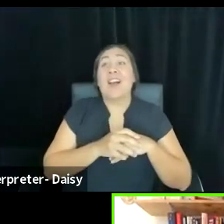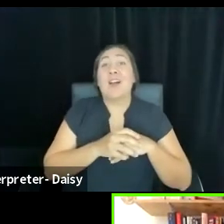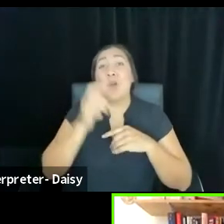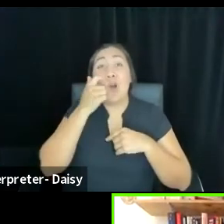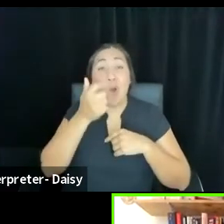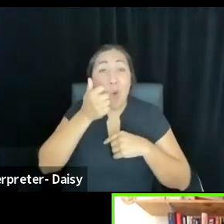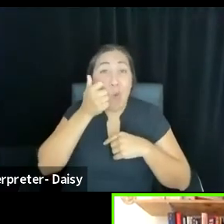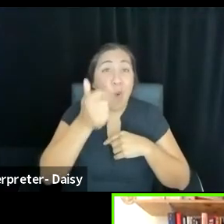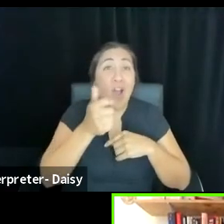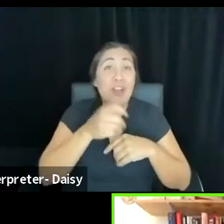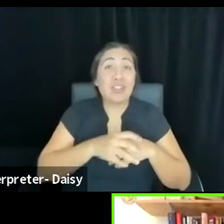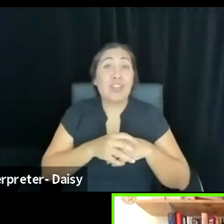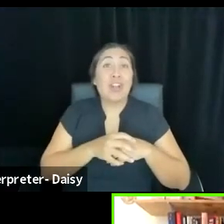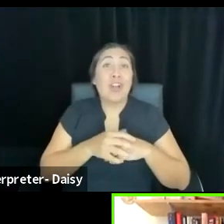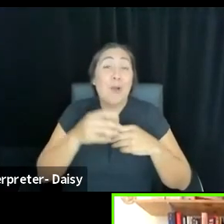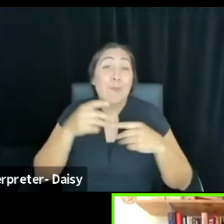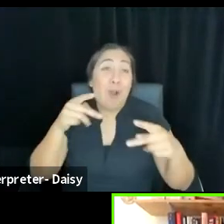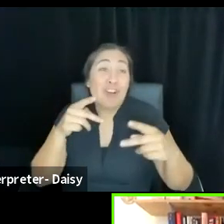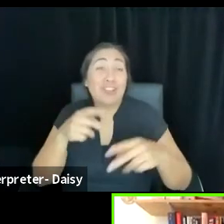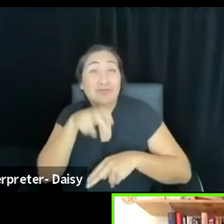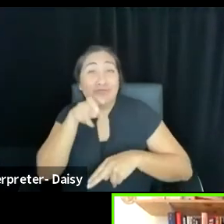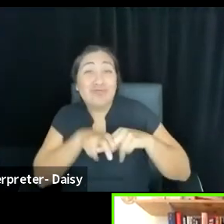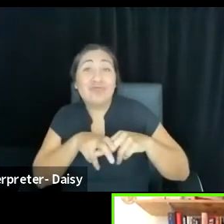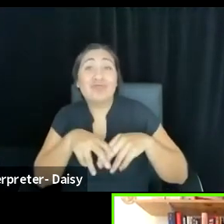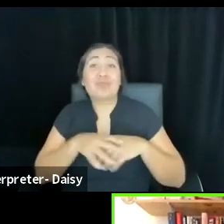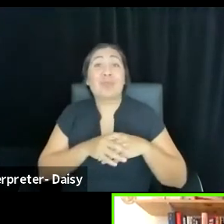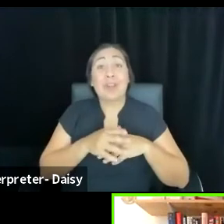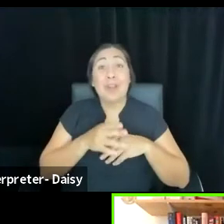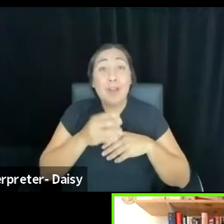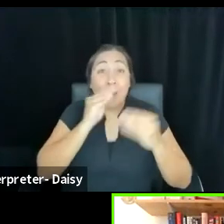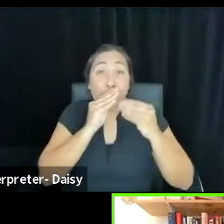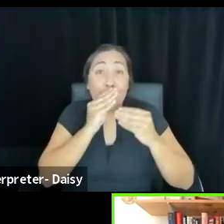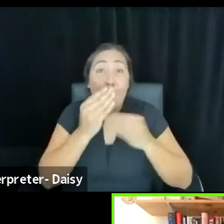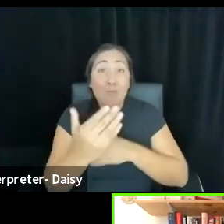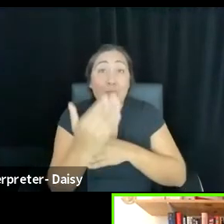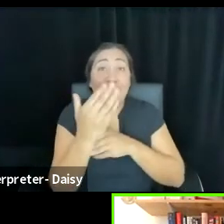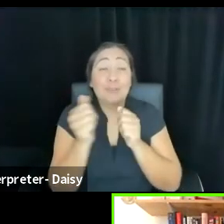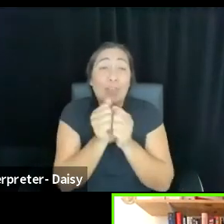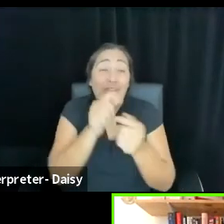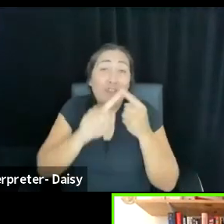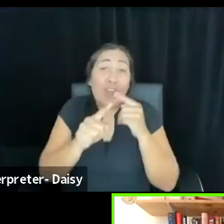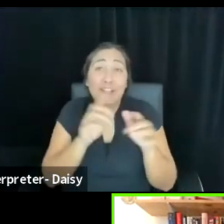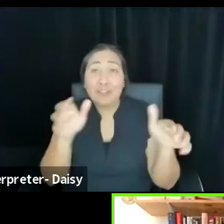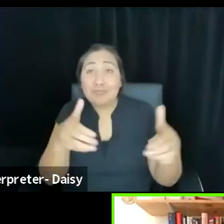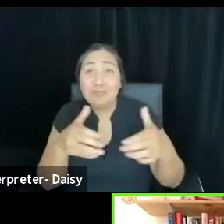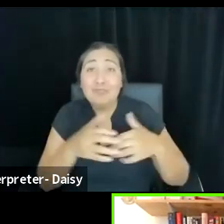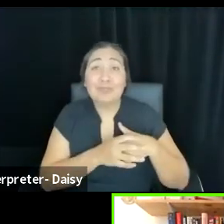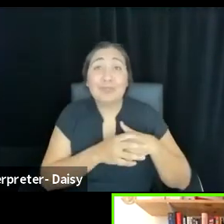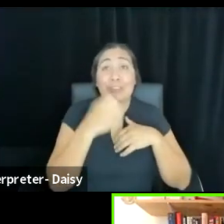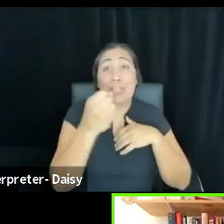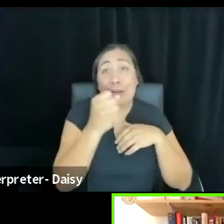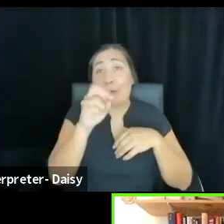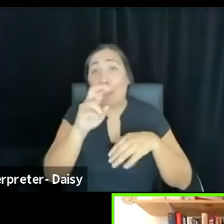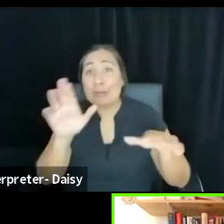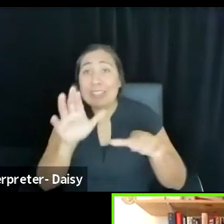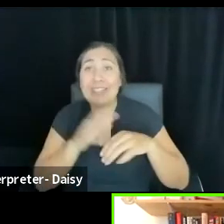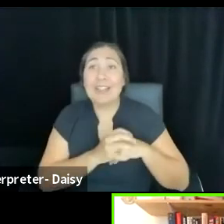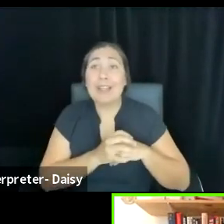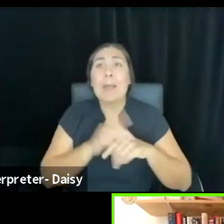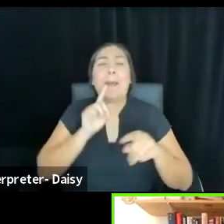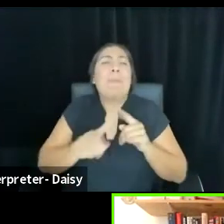to actually have that watering hole moment, you know? And I think that what we're hungry for, you know, outside of